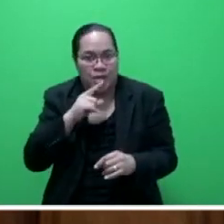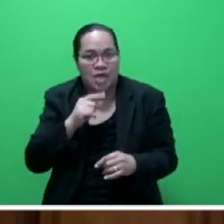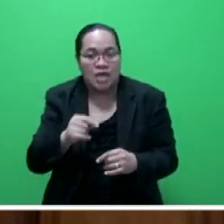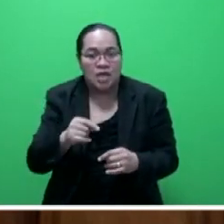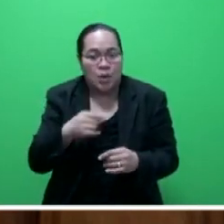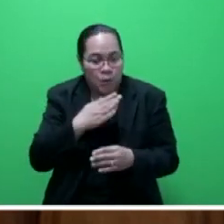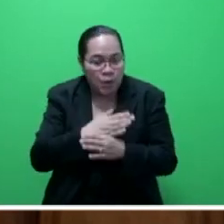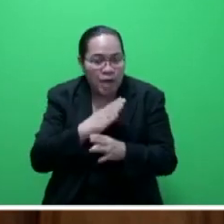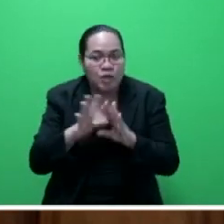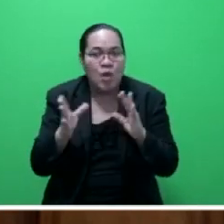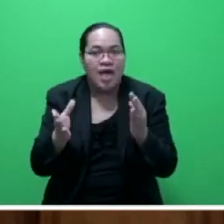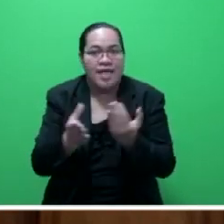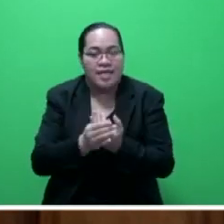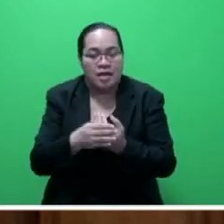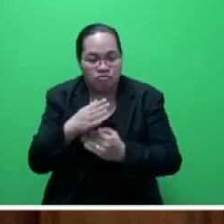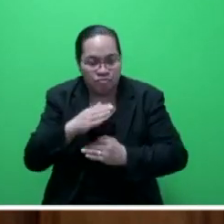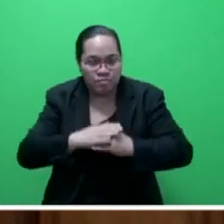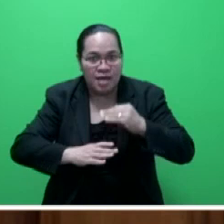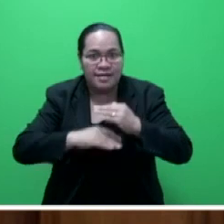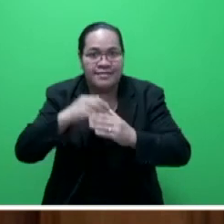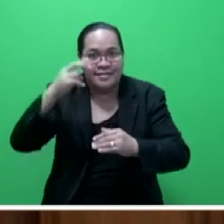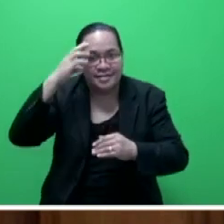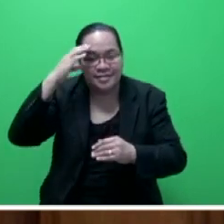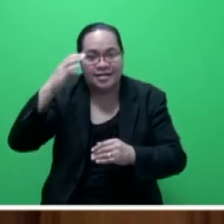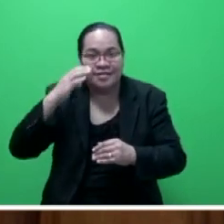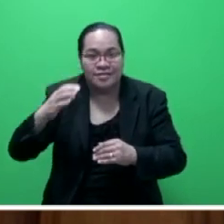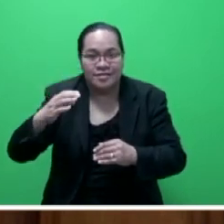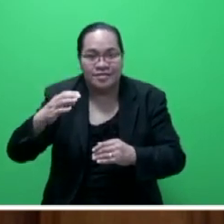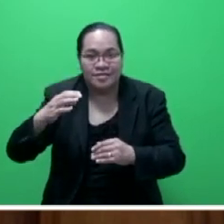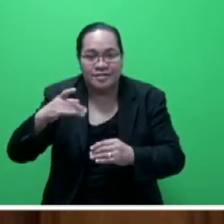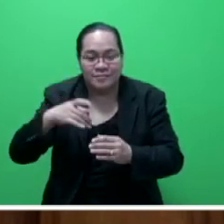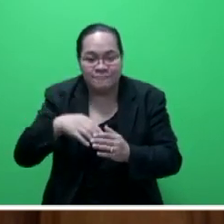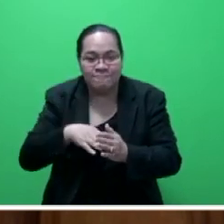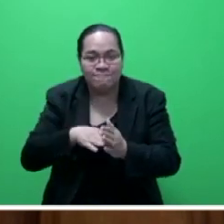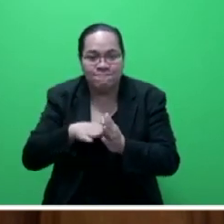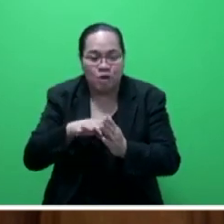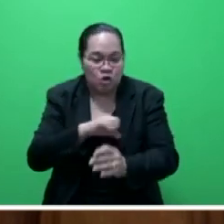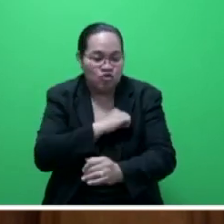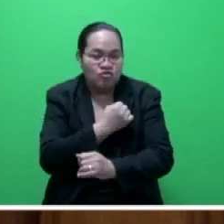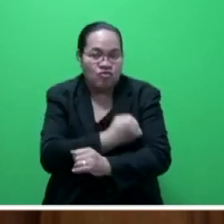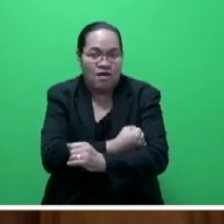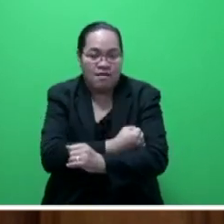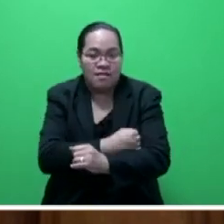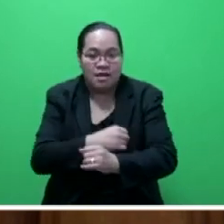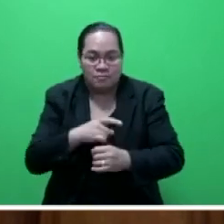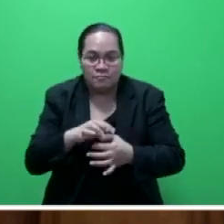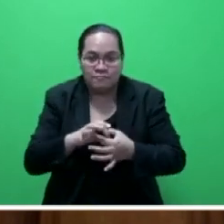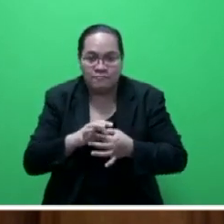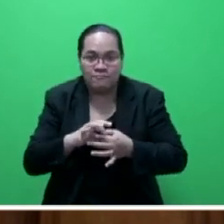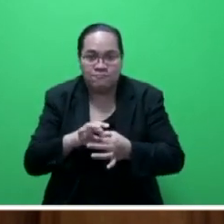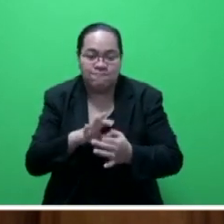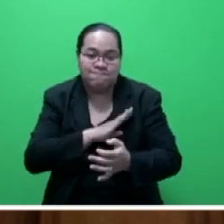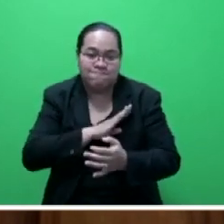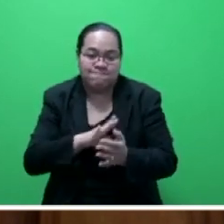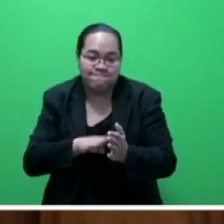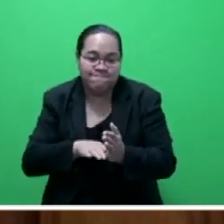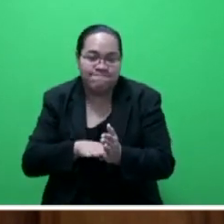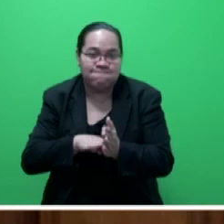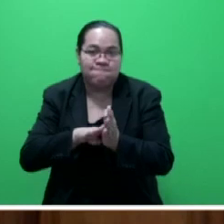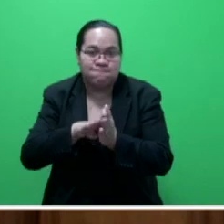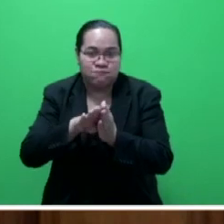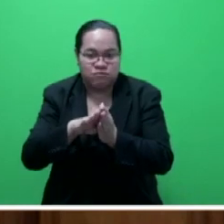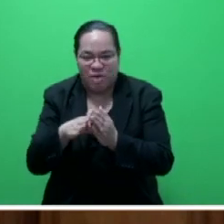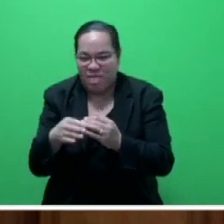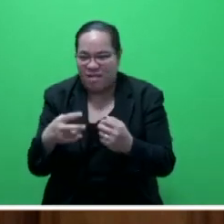work together to rebuild our nation and strengthen our resolve in the midst of adversity,